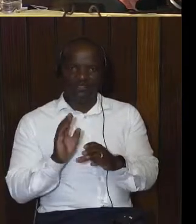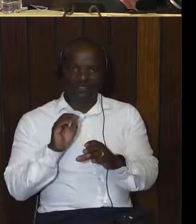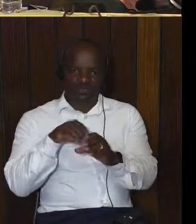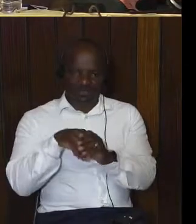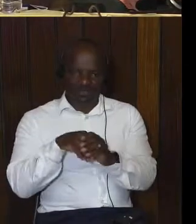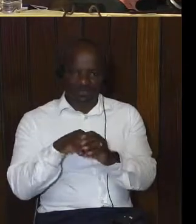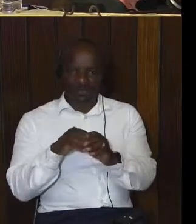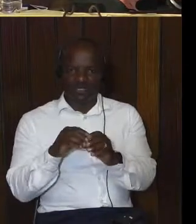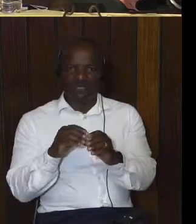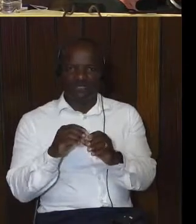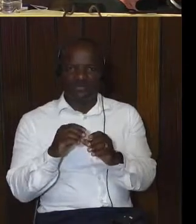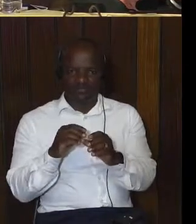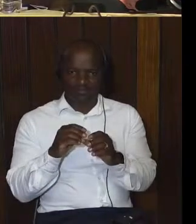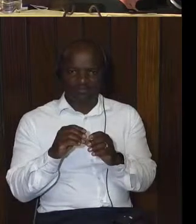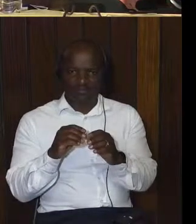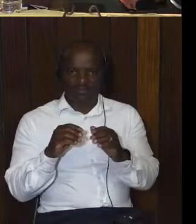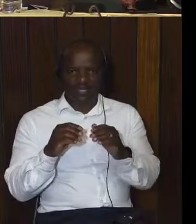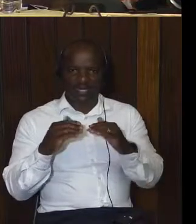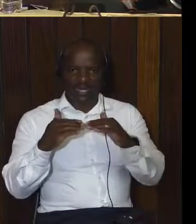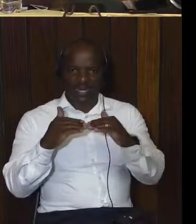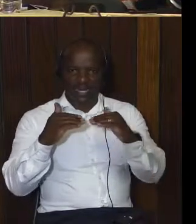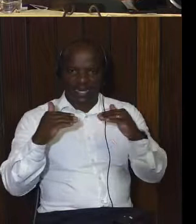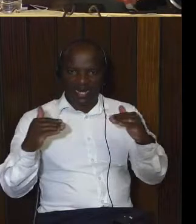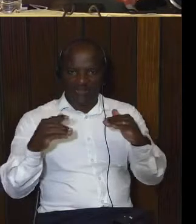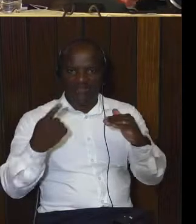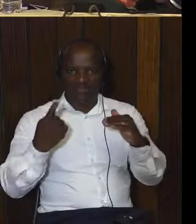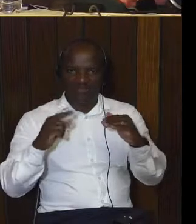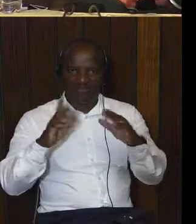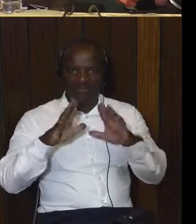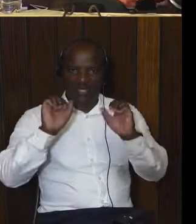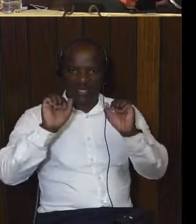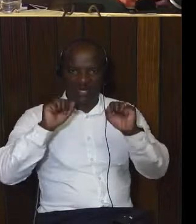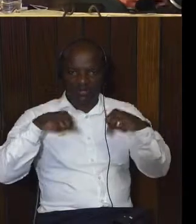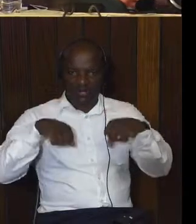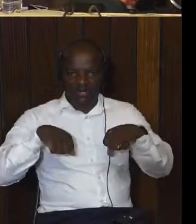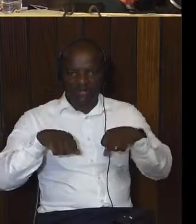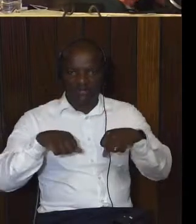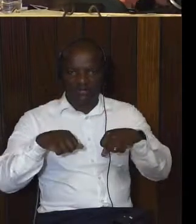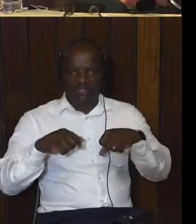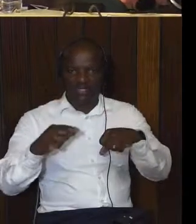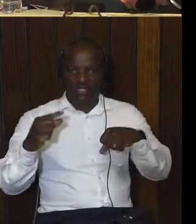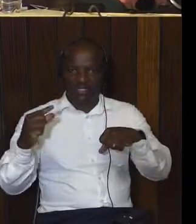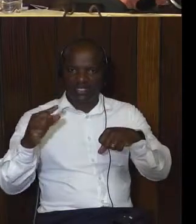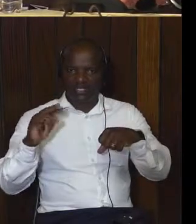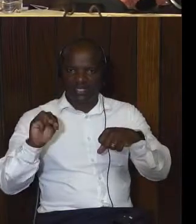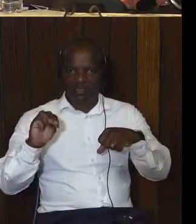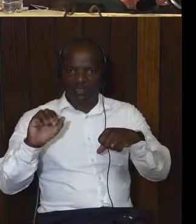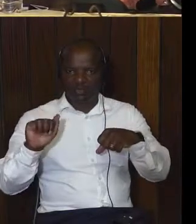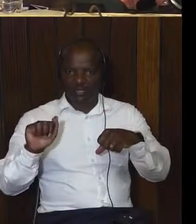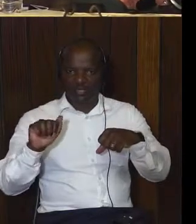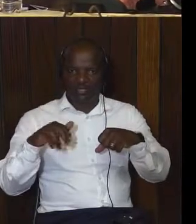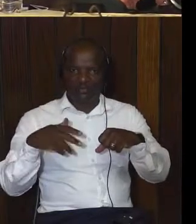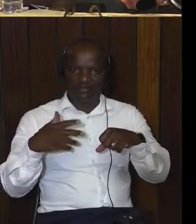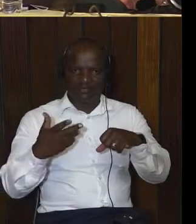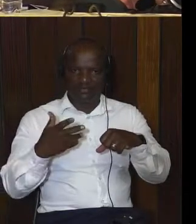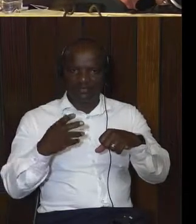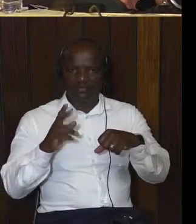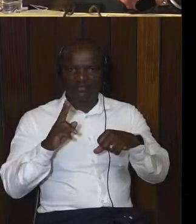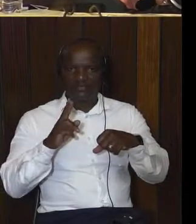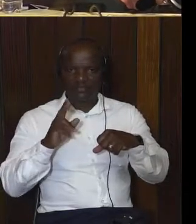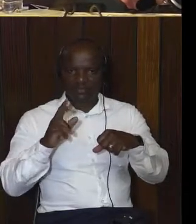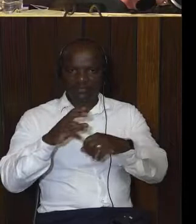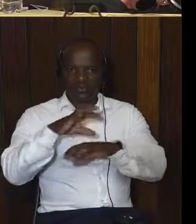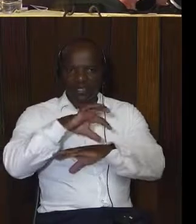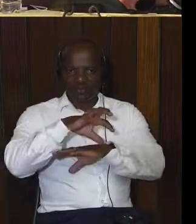department, because I can't go in terms of the mandate which the GMA has and go to Provincial Treasury and say, please give us money for